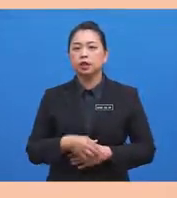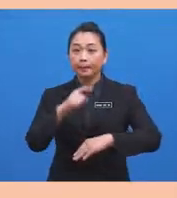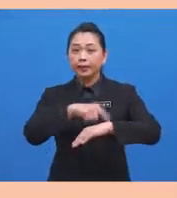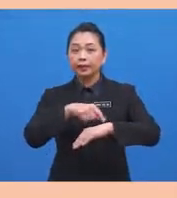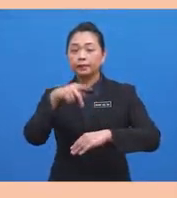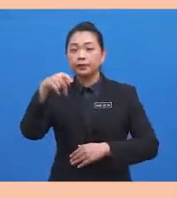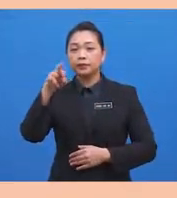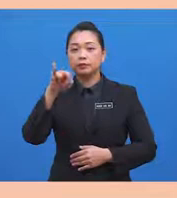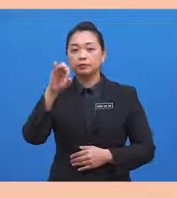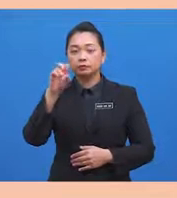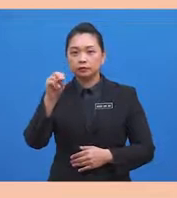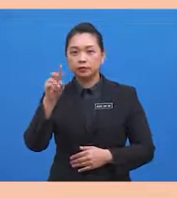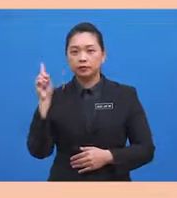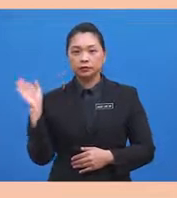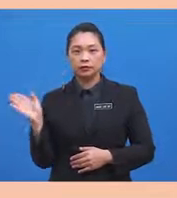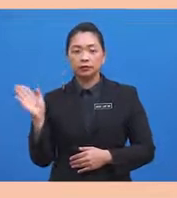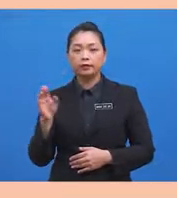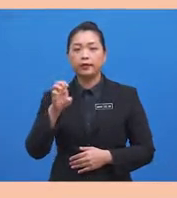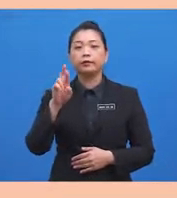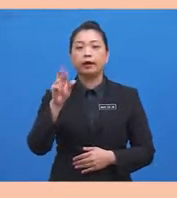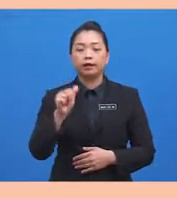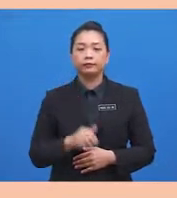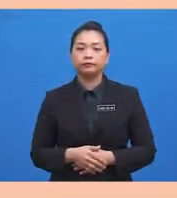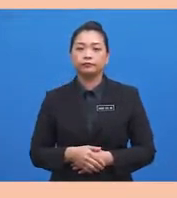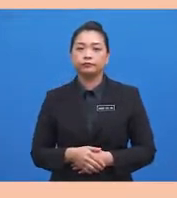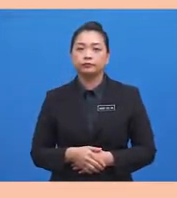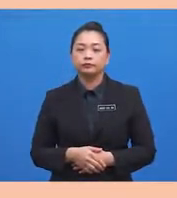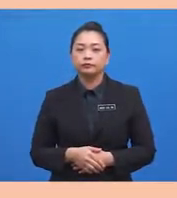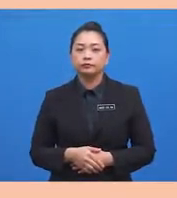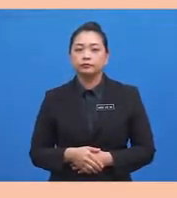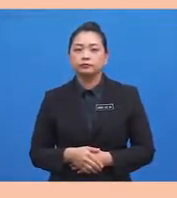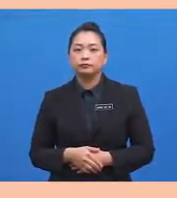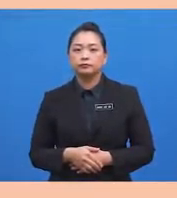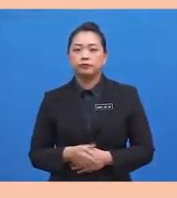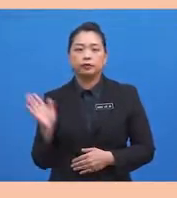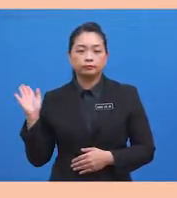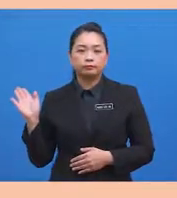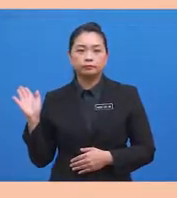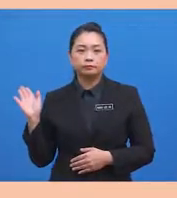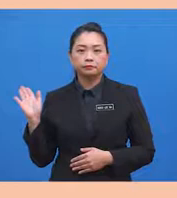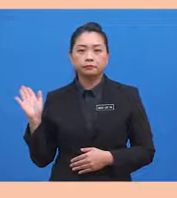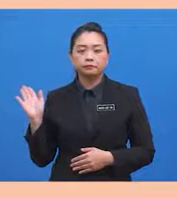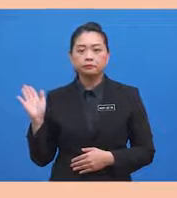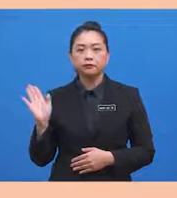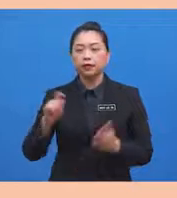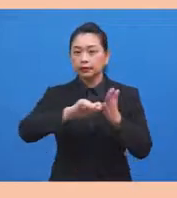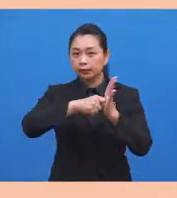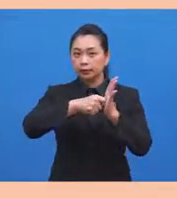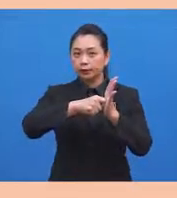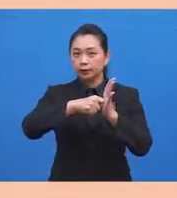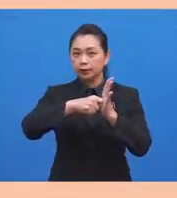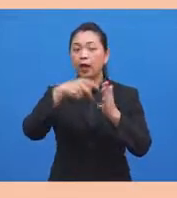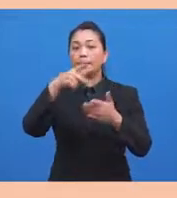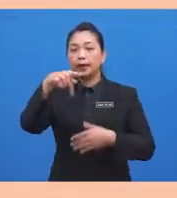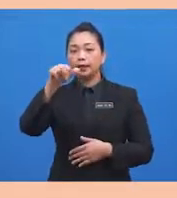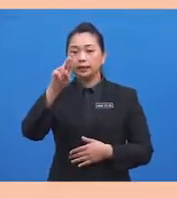word, era is the answer. Number 4. Part of something. The keyword is being